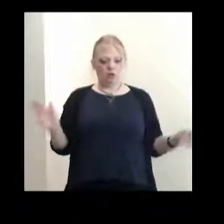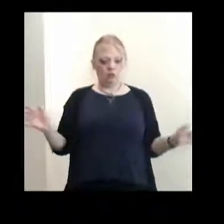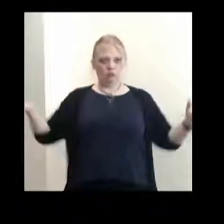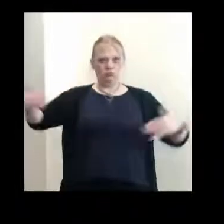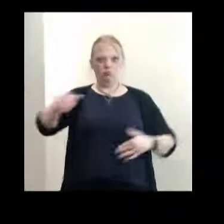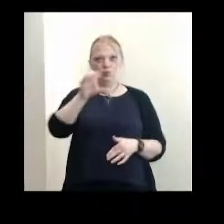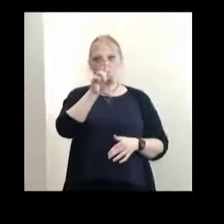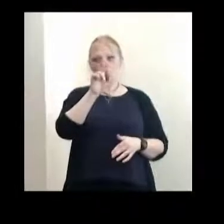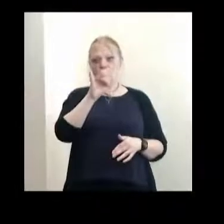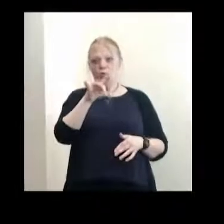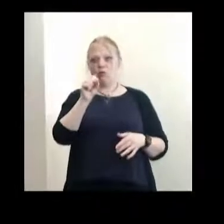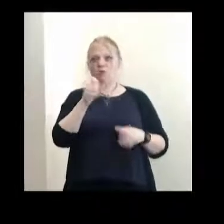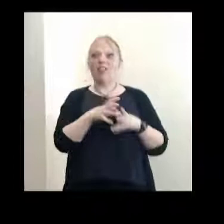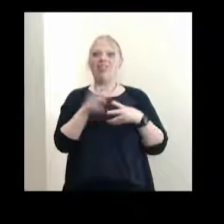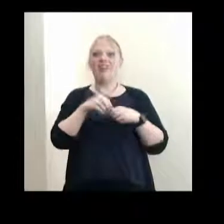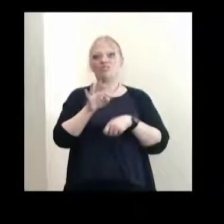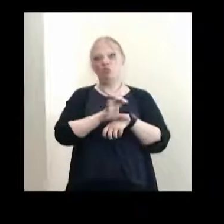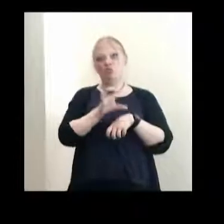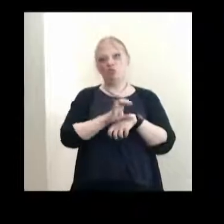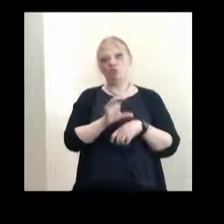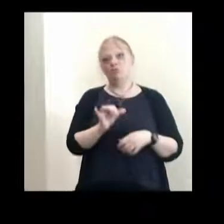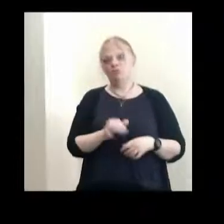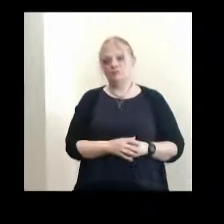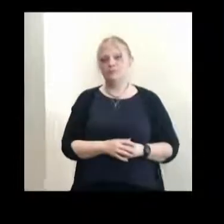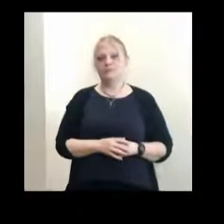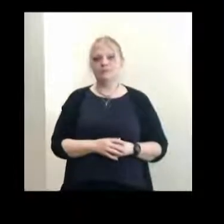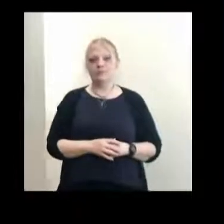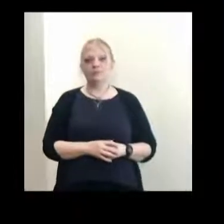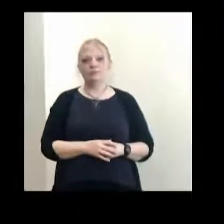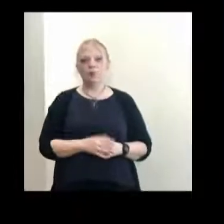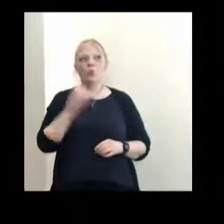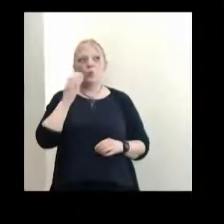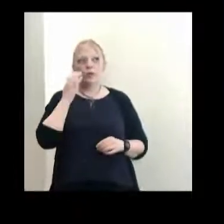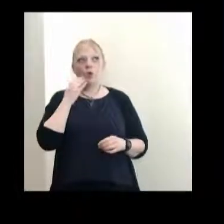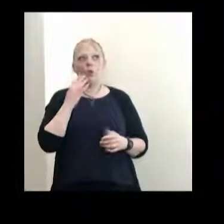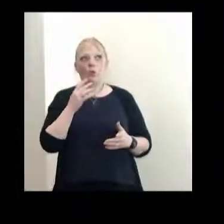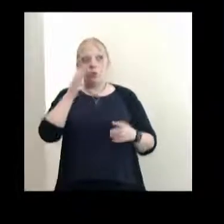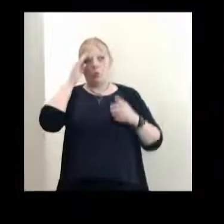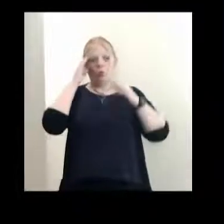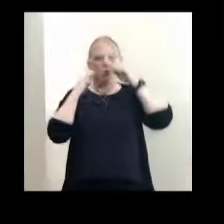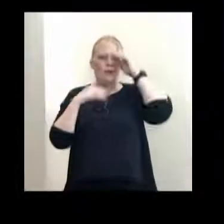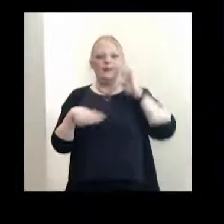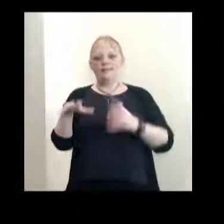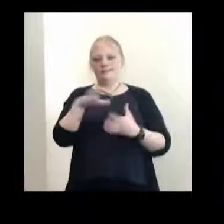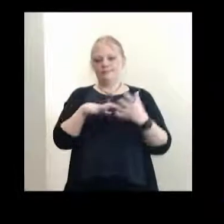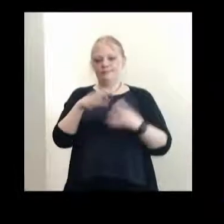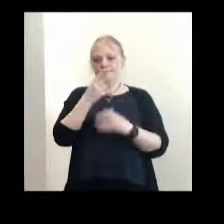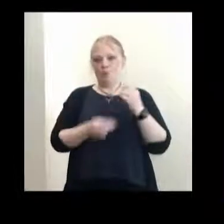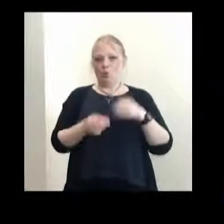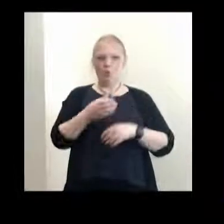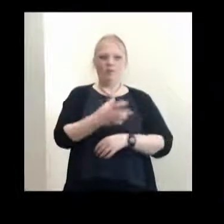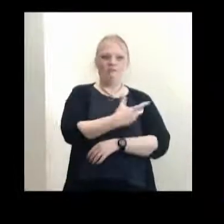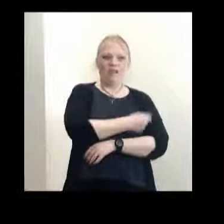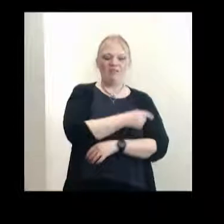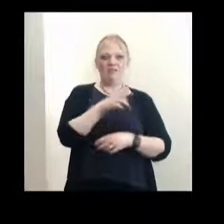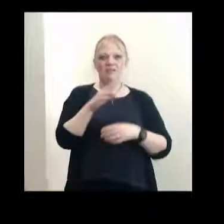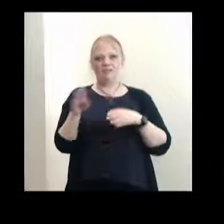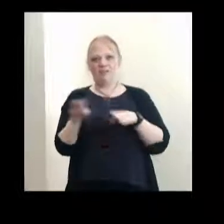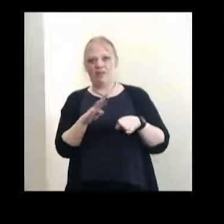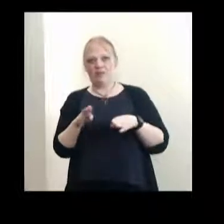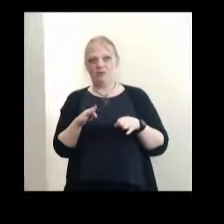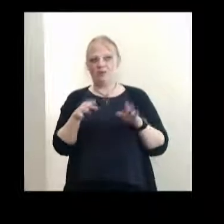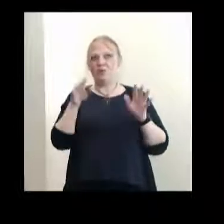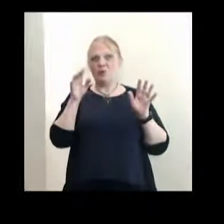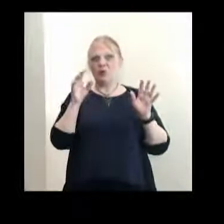lot in churches. So, we know that it's a combination of vaccine and behaviors. And there's something that we can do about both. So